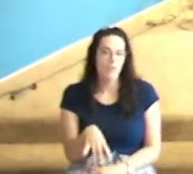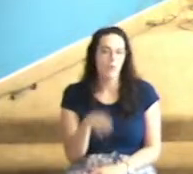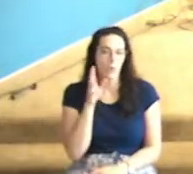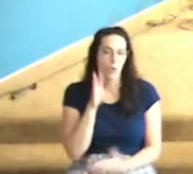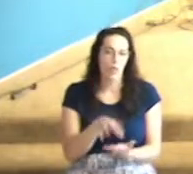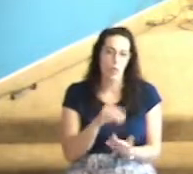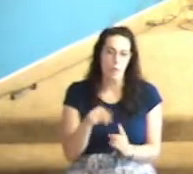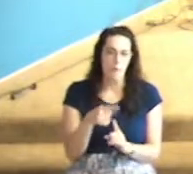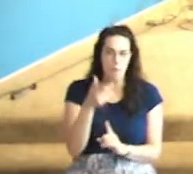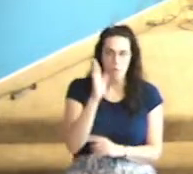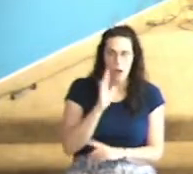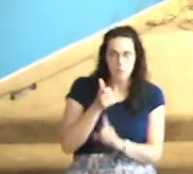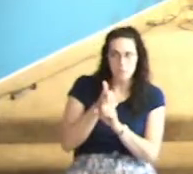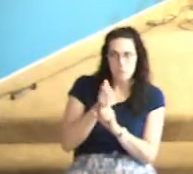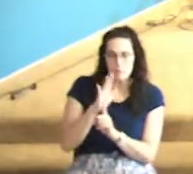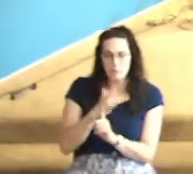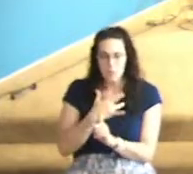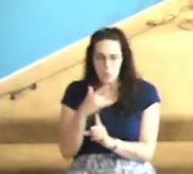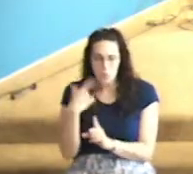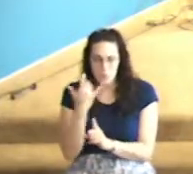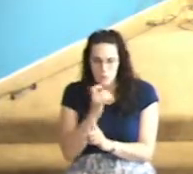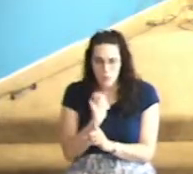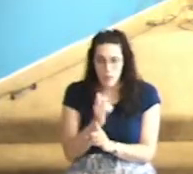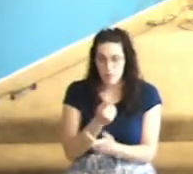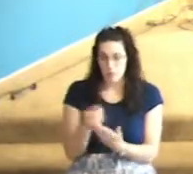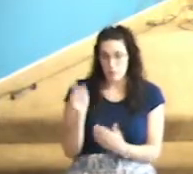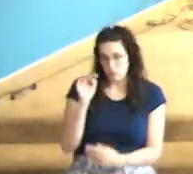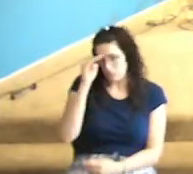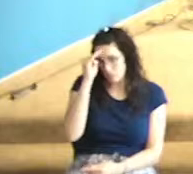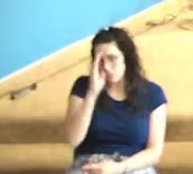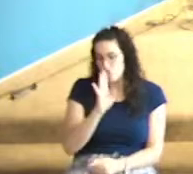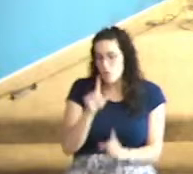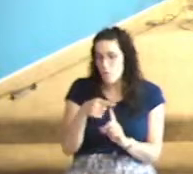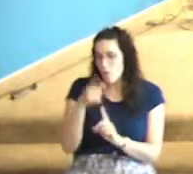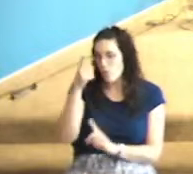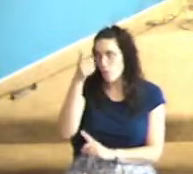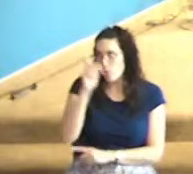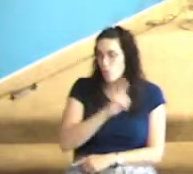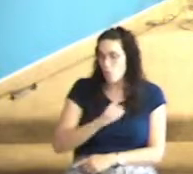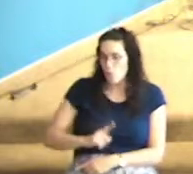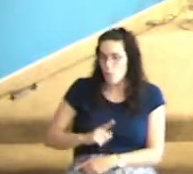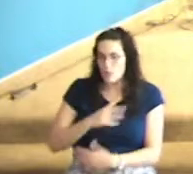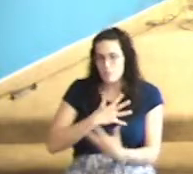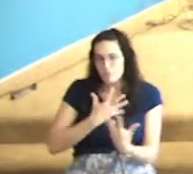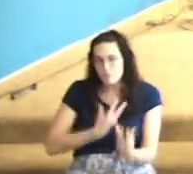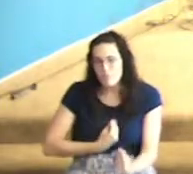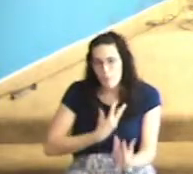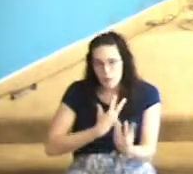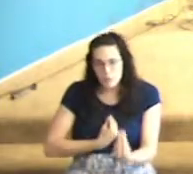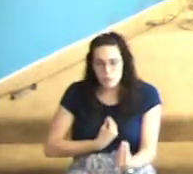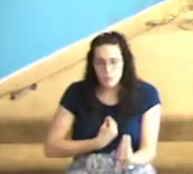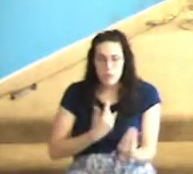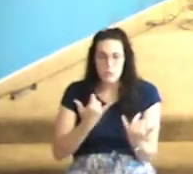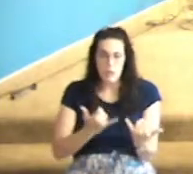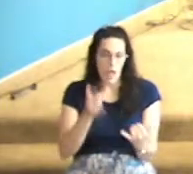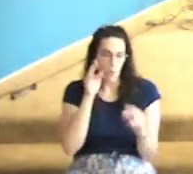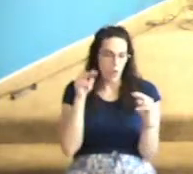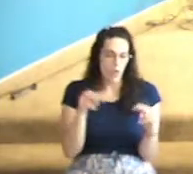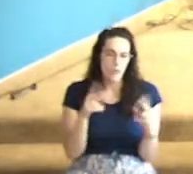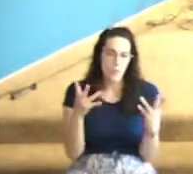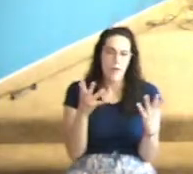heart. Last week, Michael talked about how the Lord is compassionate. Today, we're going to look at this theme, he's